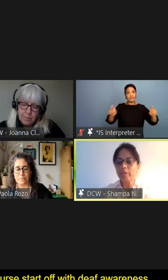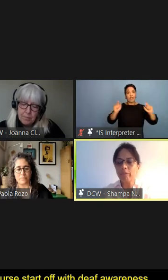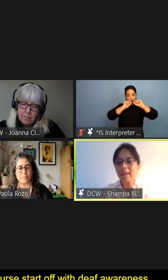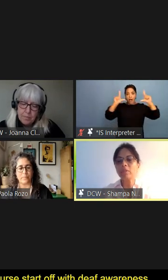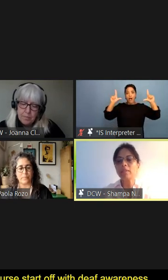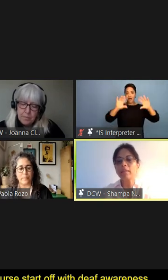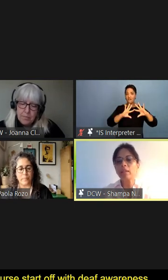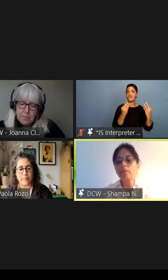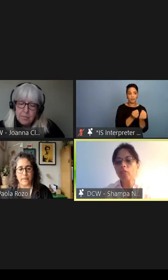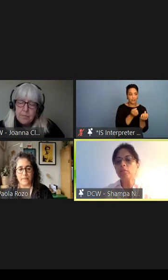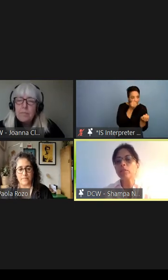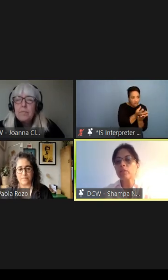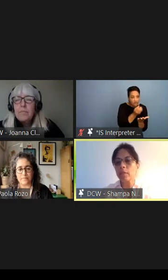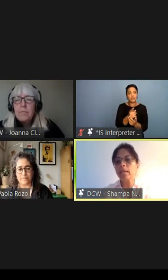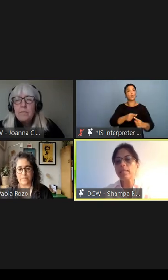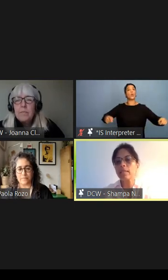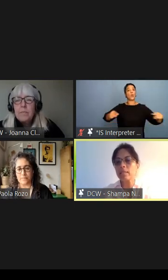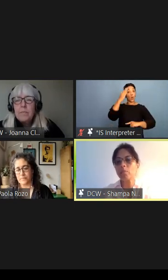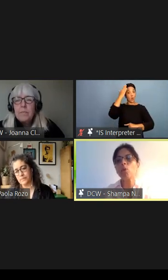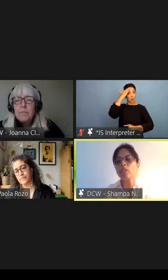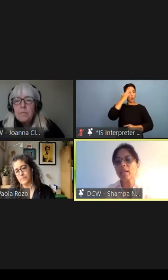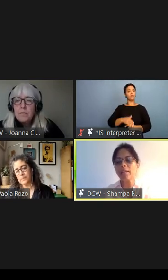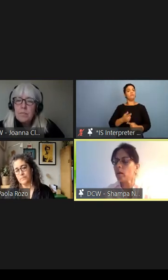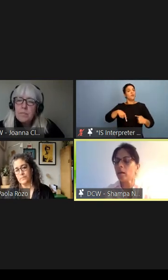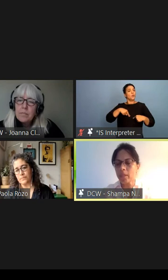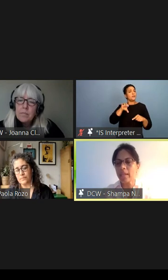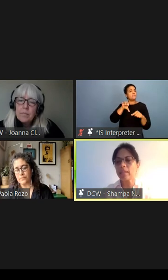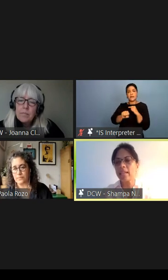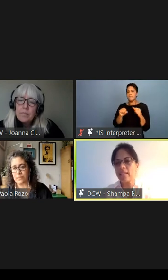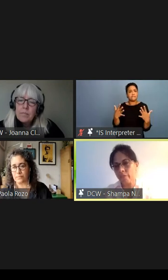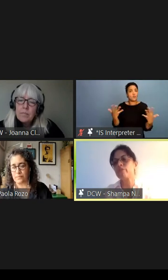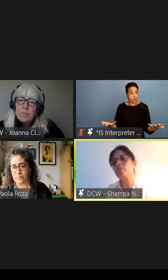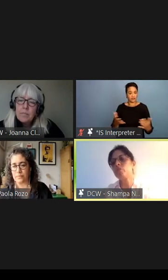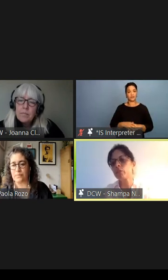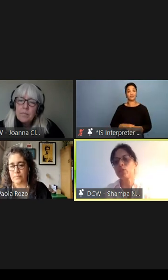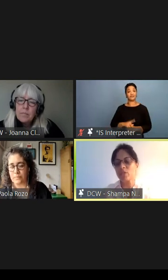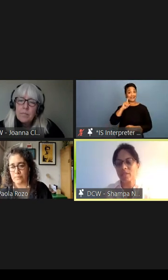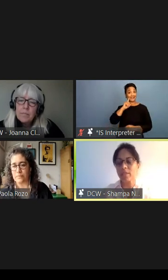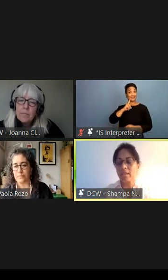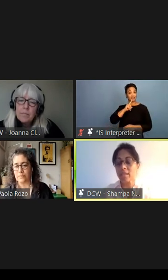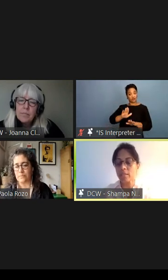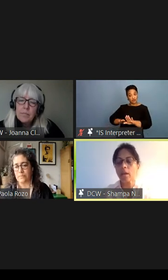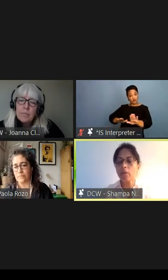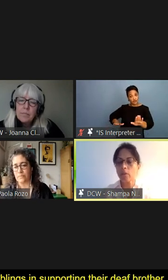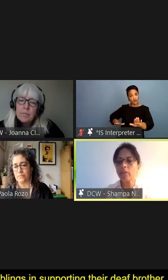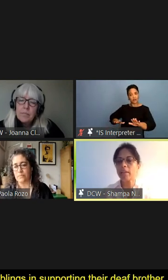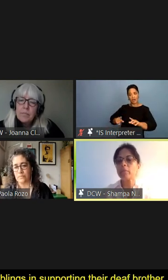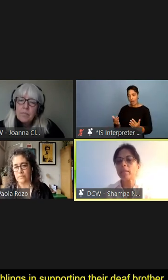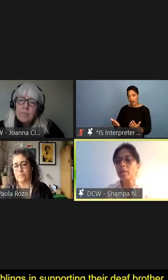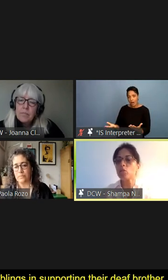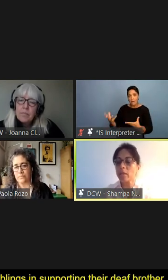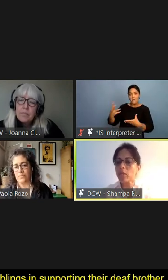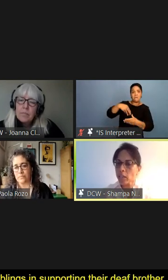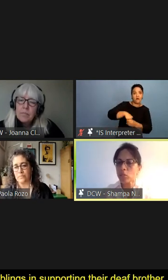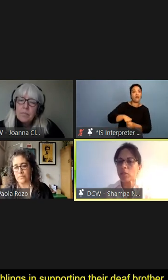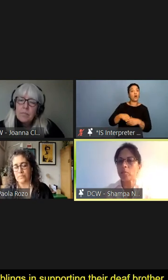Increasingly, we found that the involvement of siblings in supporting their deaf brother or sister is really great when it